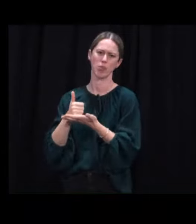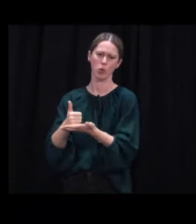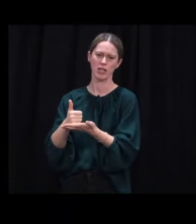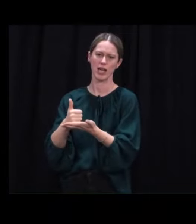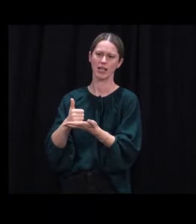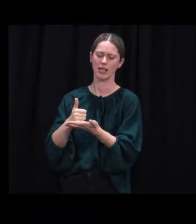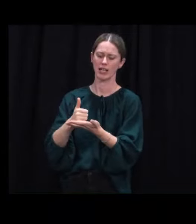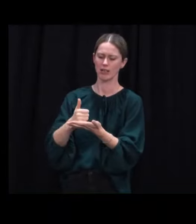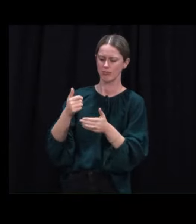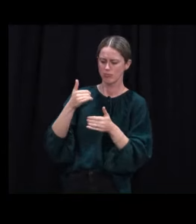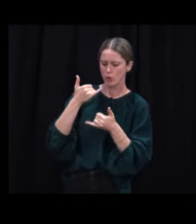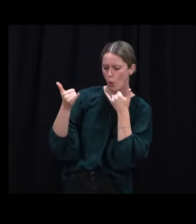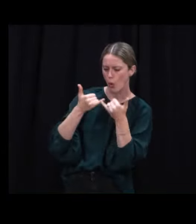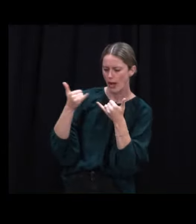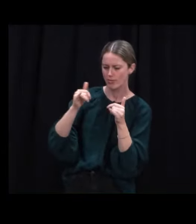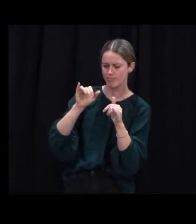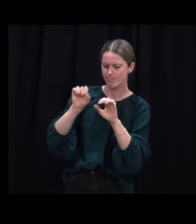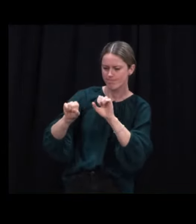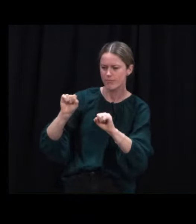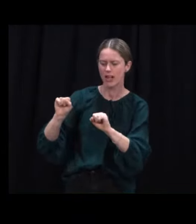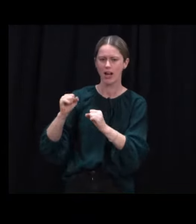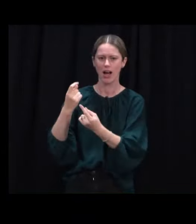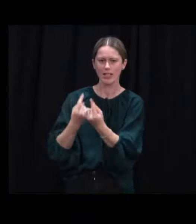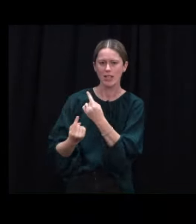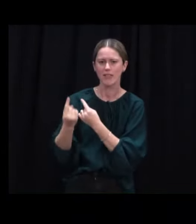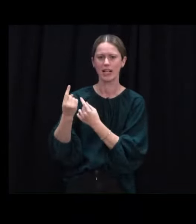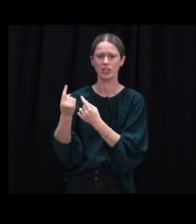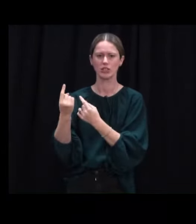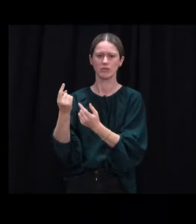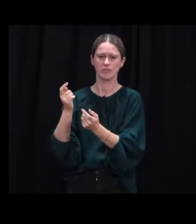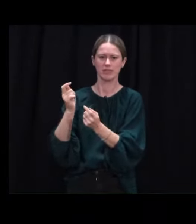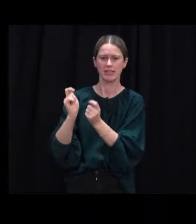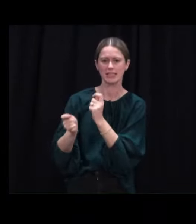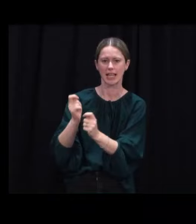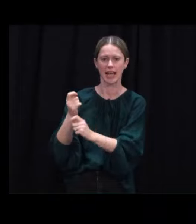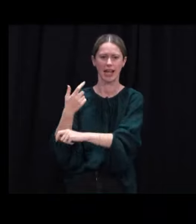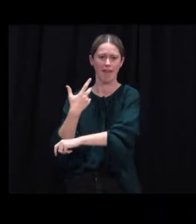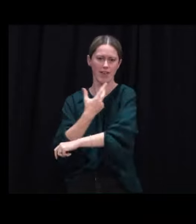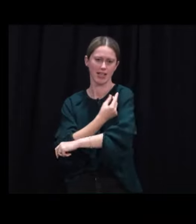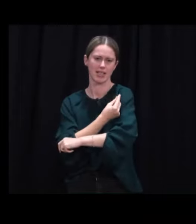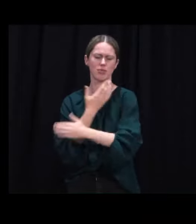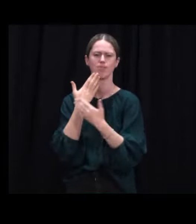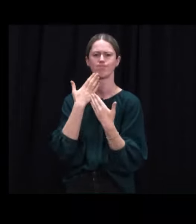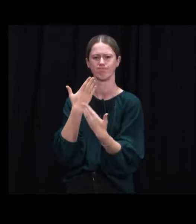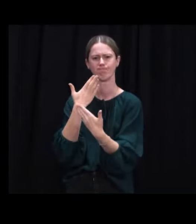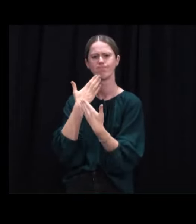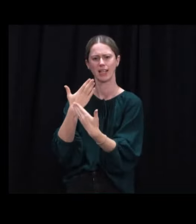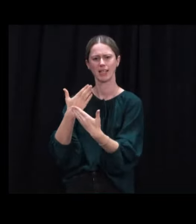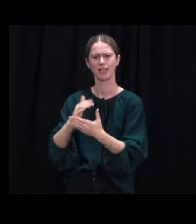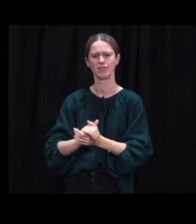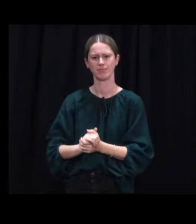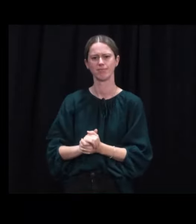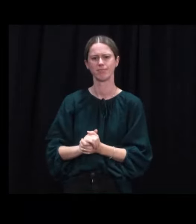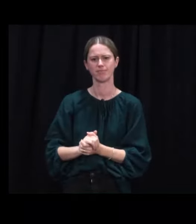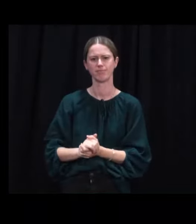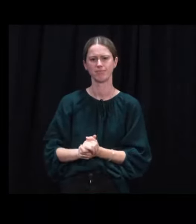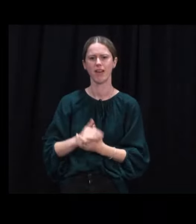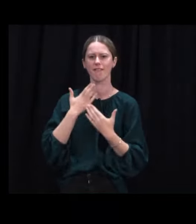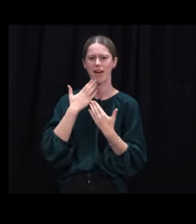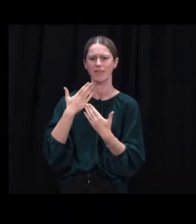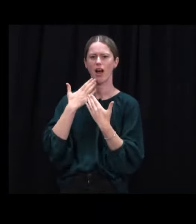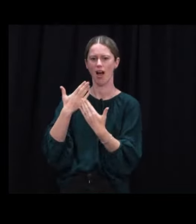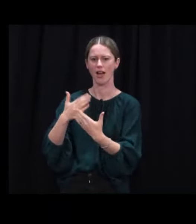contact tracing, identification, isolation, testing and vaccination efforts in the local community. Whaafitai, thank you.